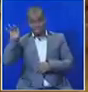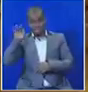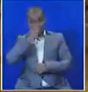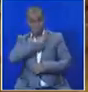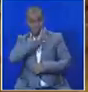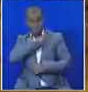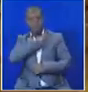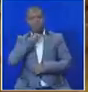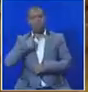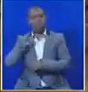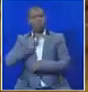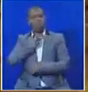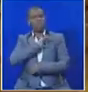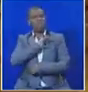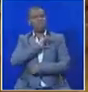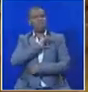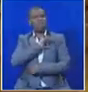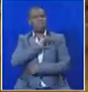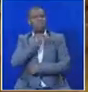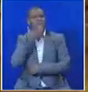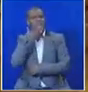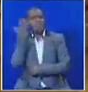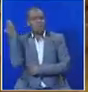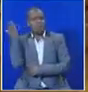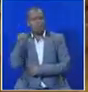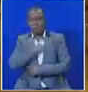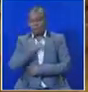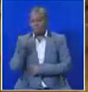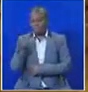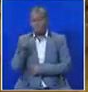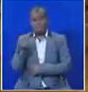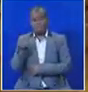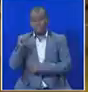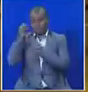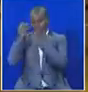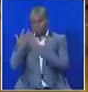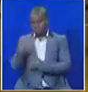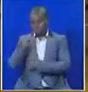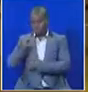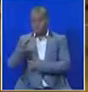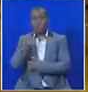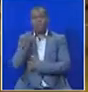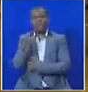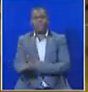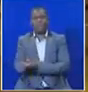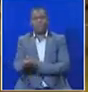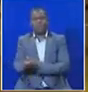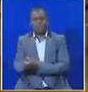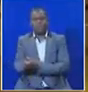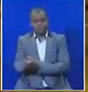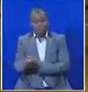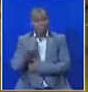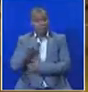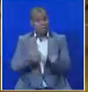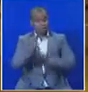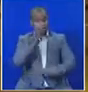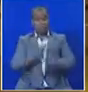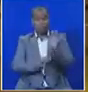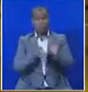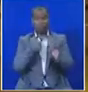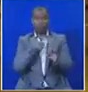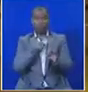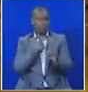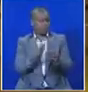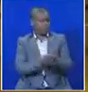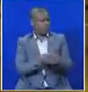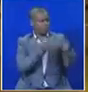to a shortfall of 700 billion rands. But while these factors may in some ways help explain the situation, they cannot be used as